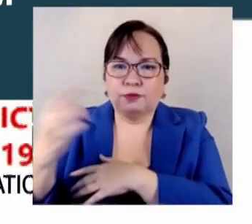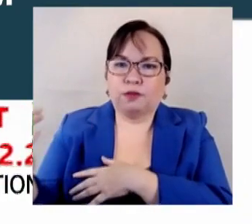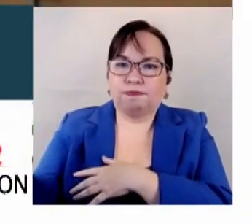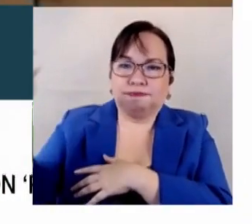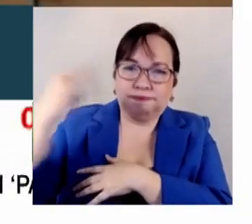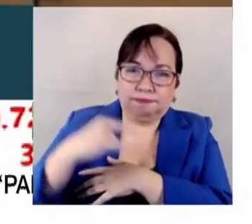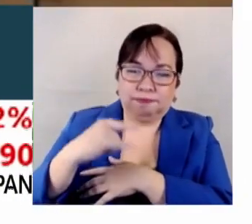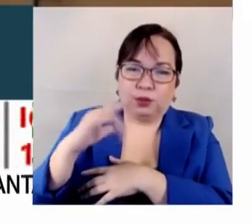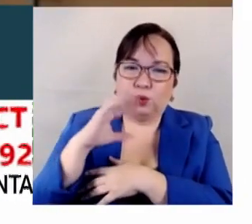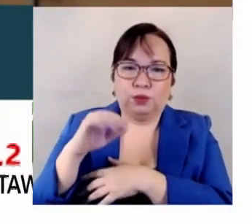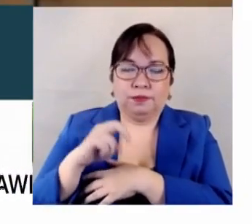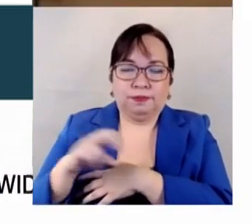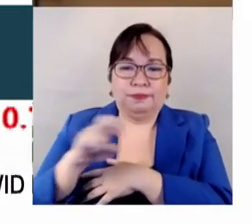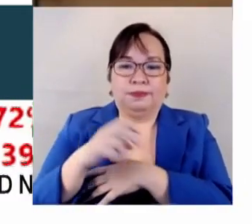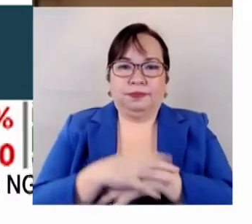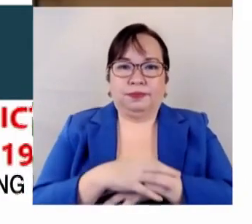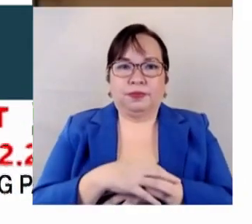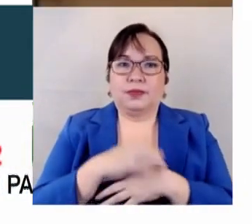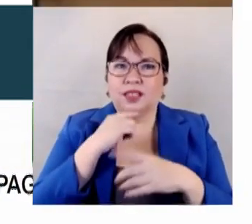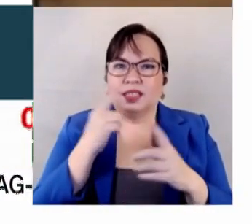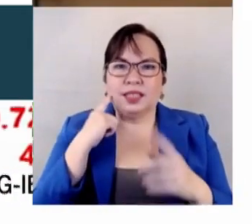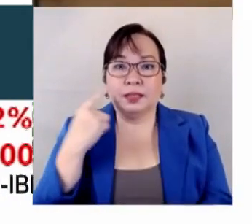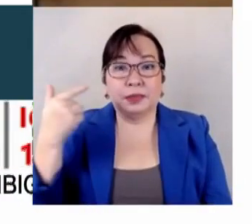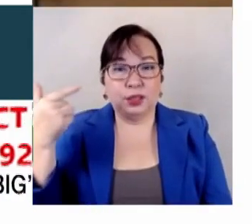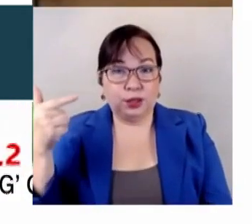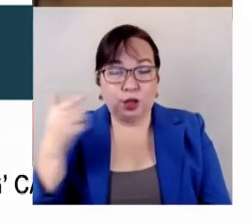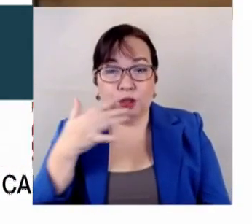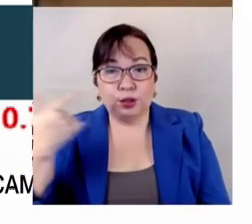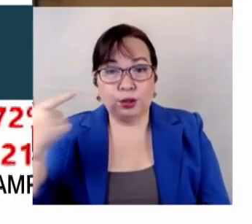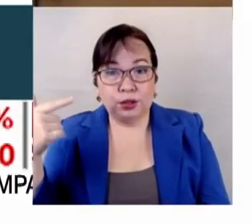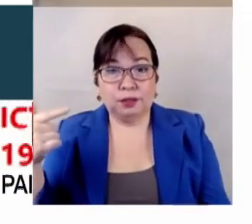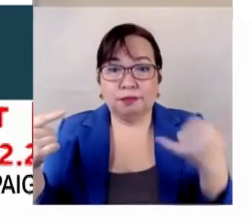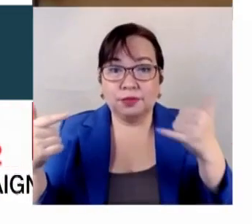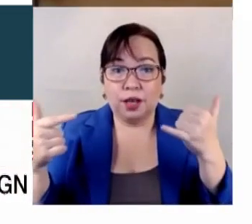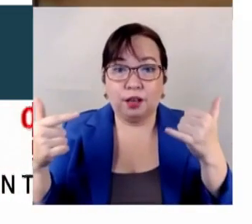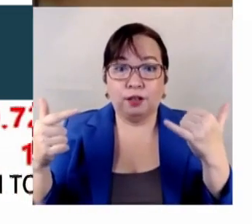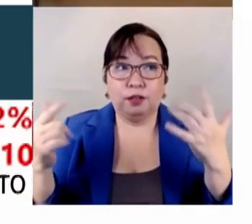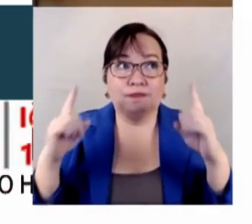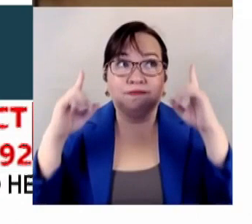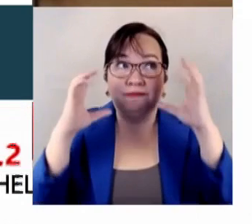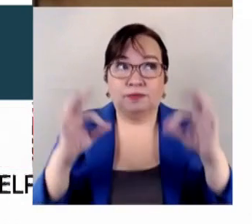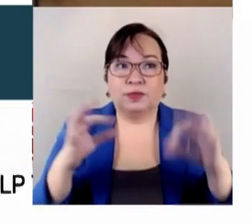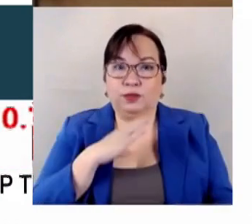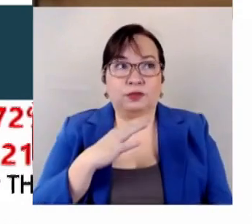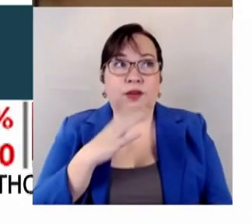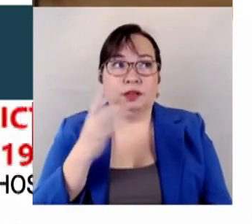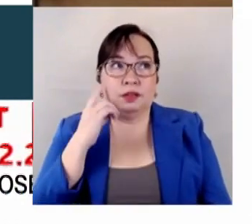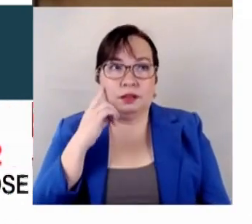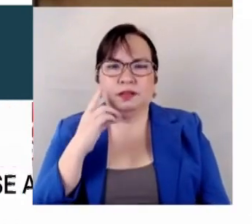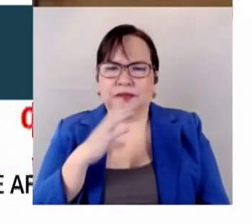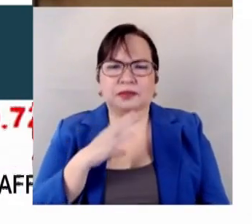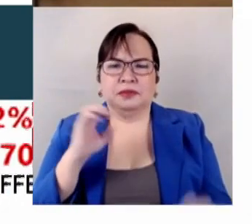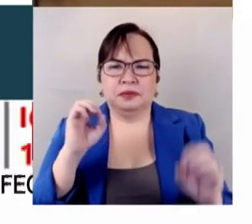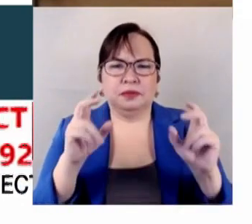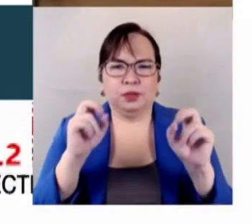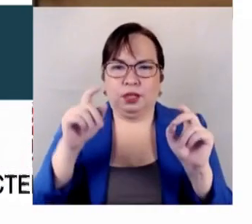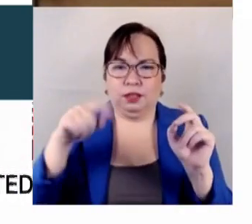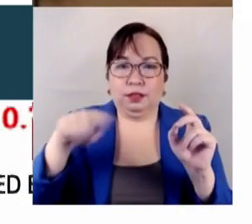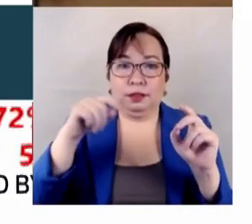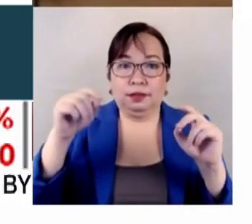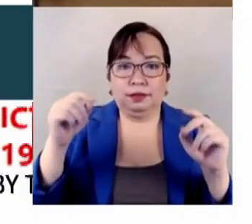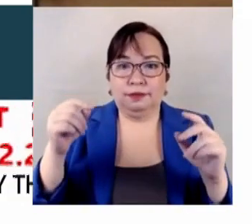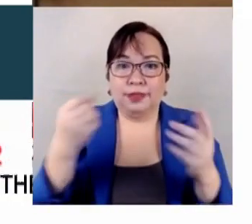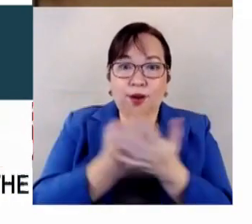If it's a true green and yellow list, I wouldn't mind it actually. We should be okay as long as we're following these